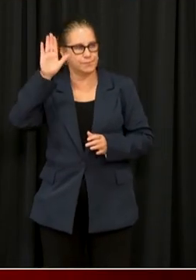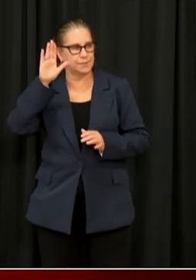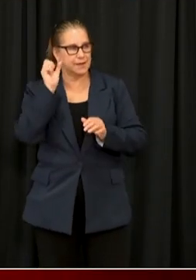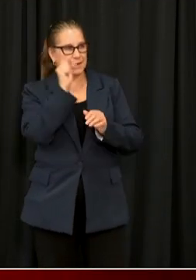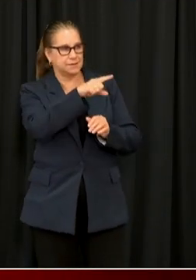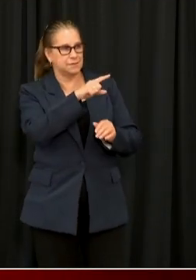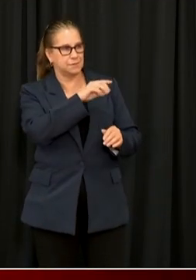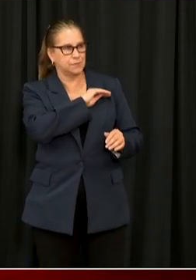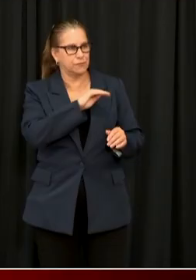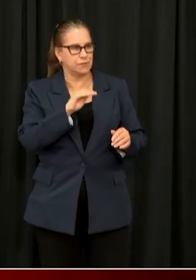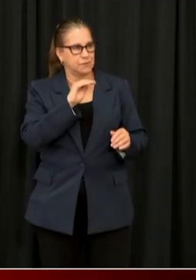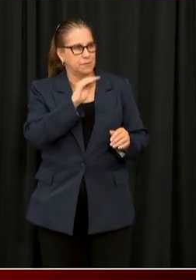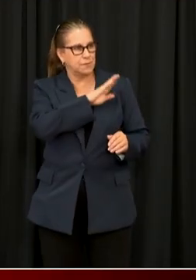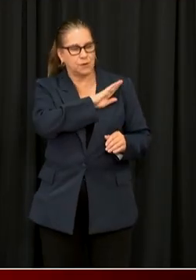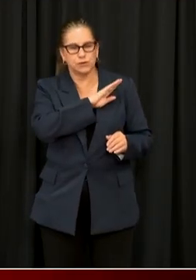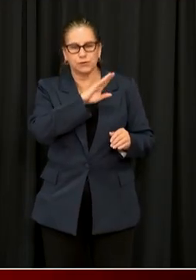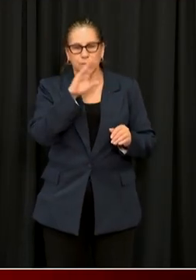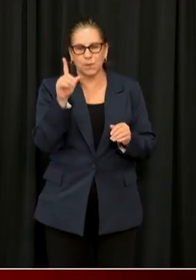I am.